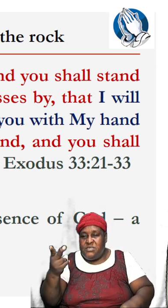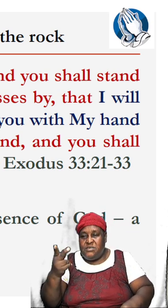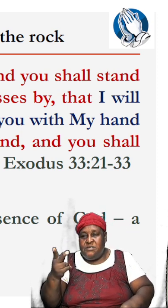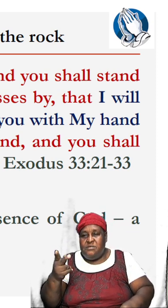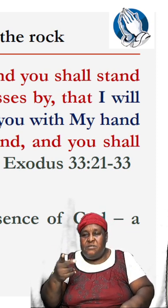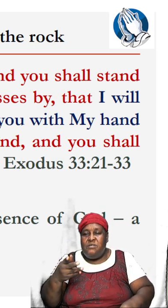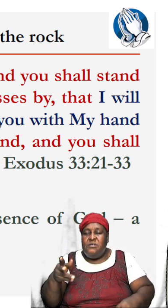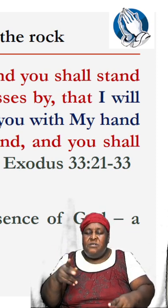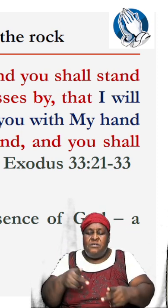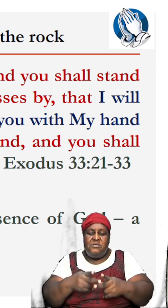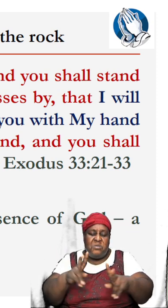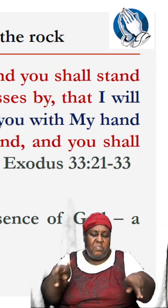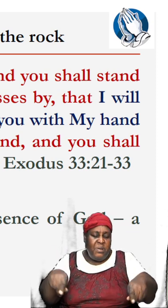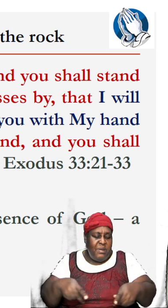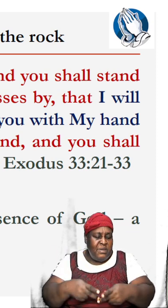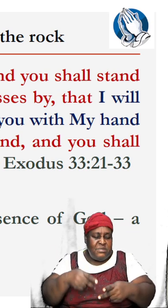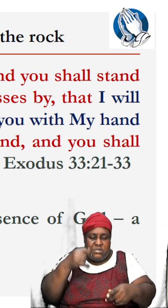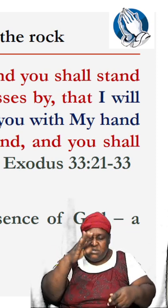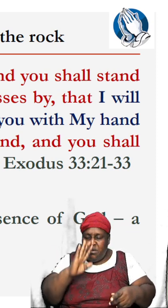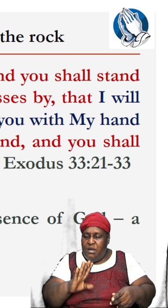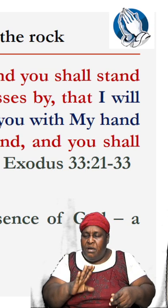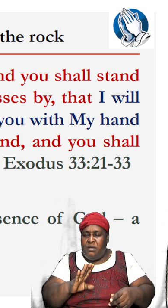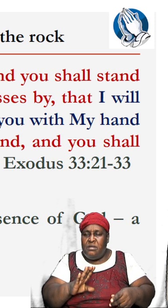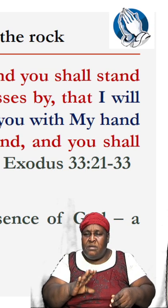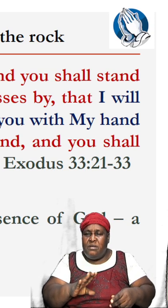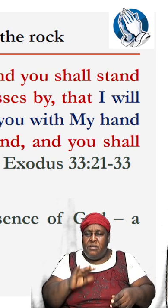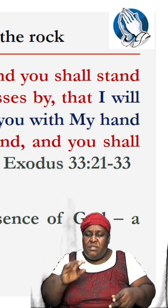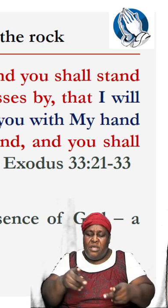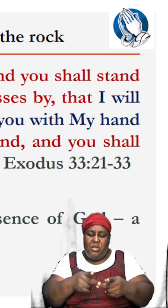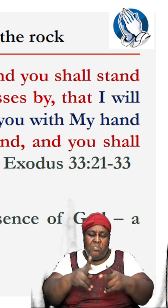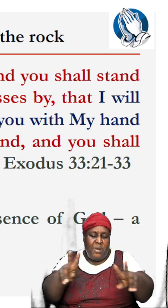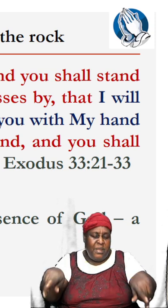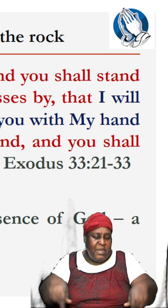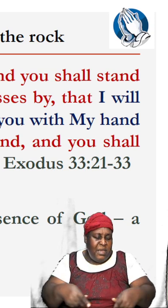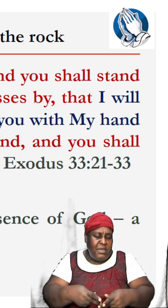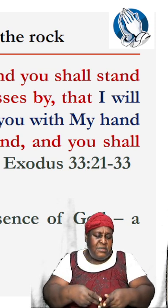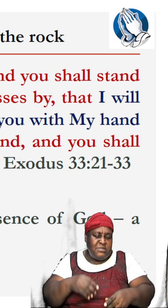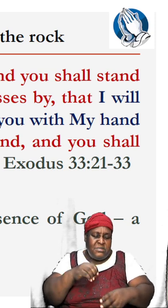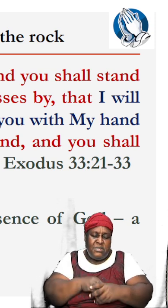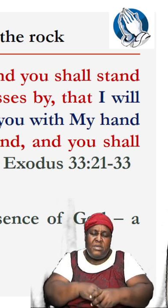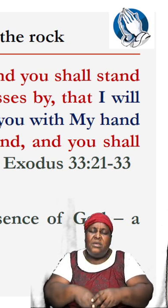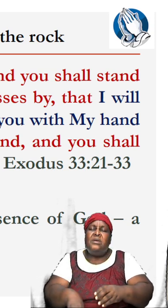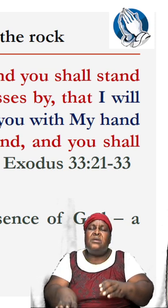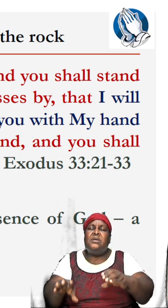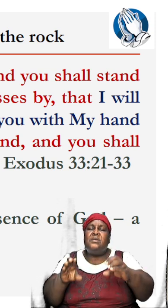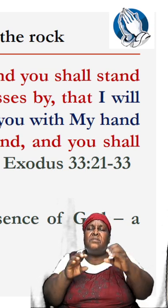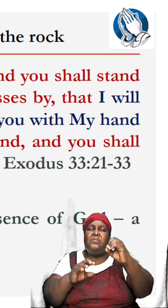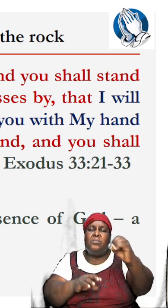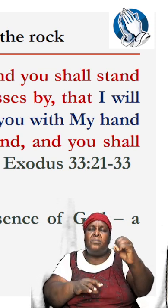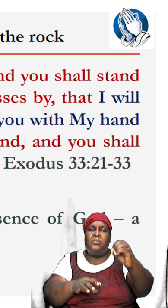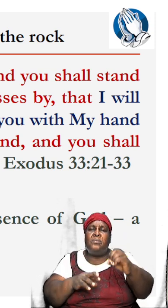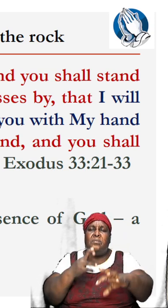God, but that place is in the cleft of the rock.